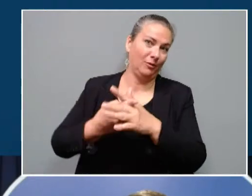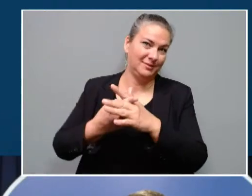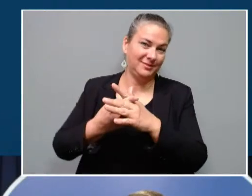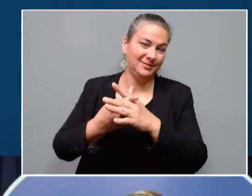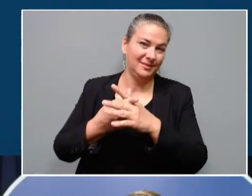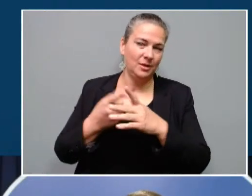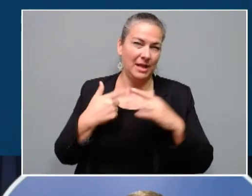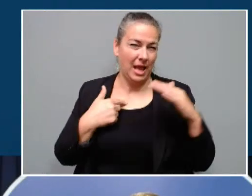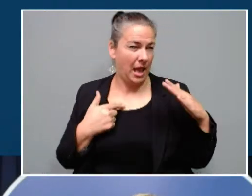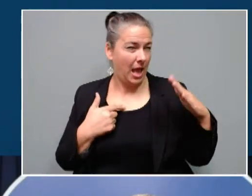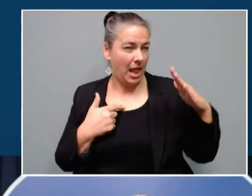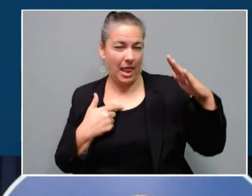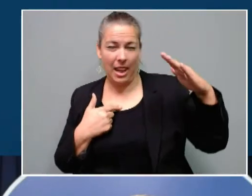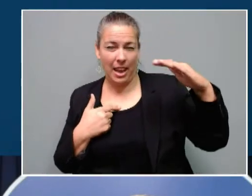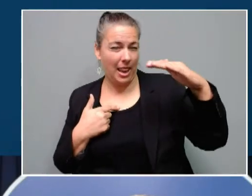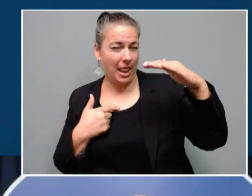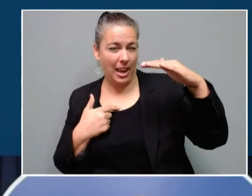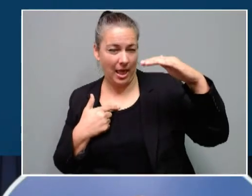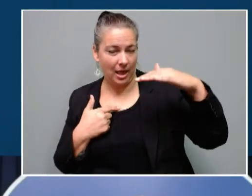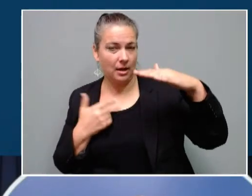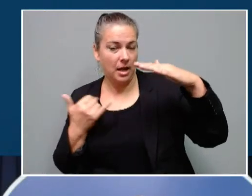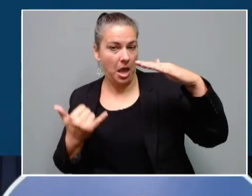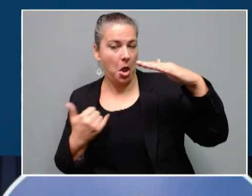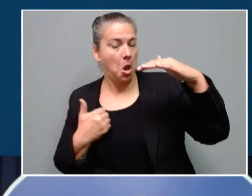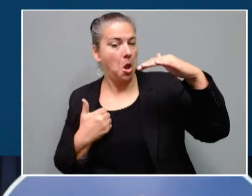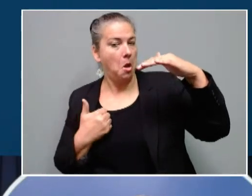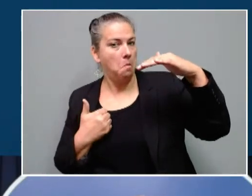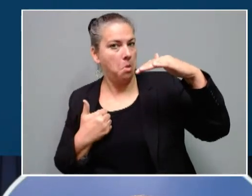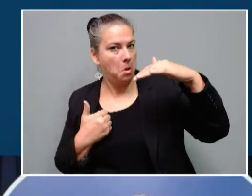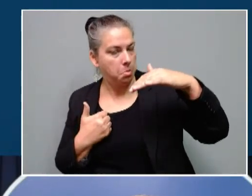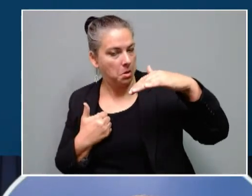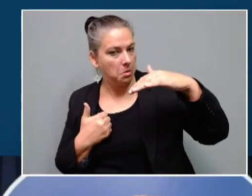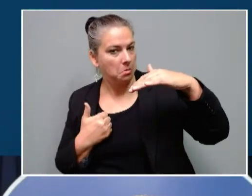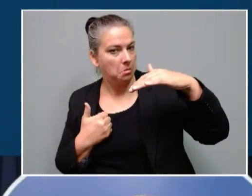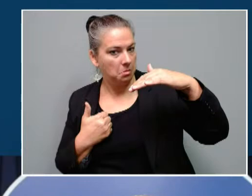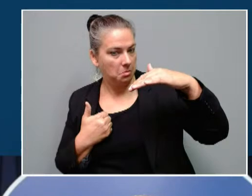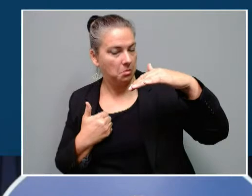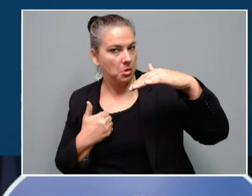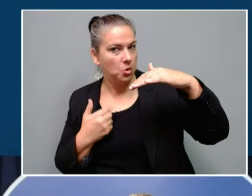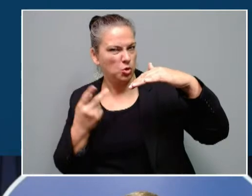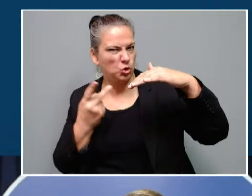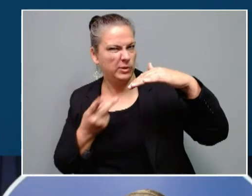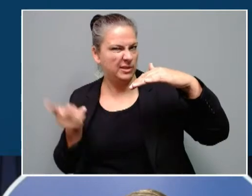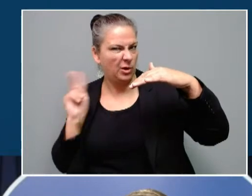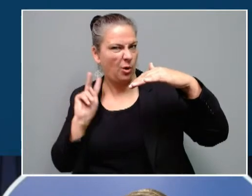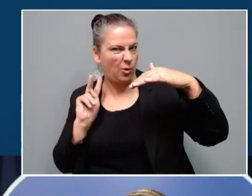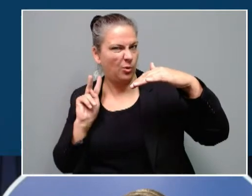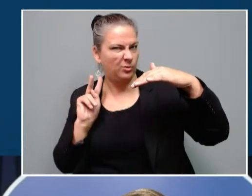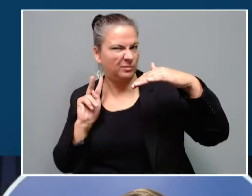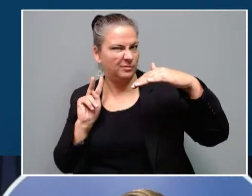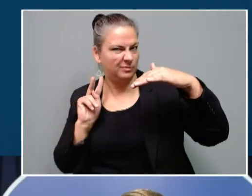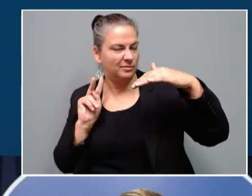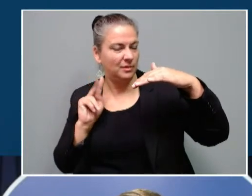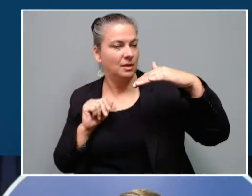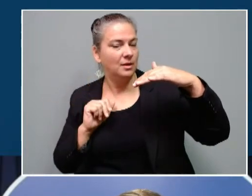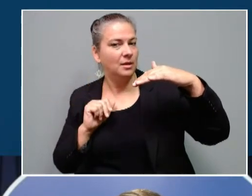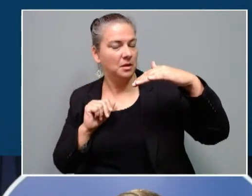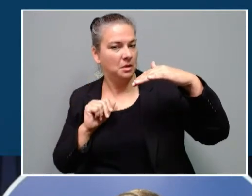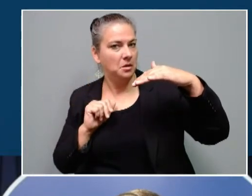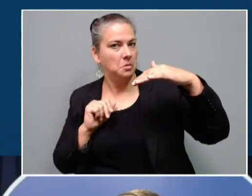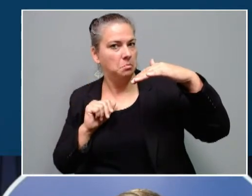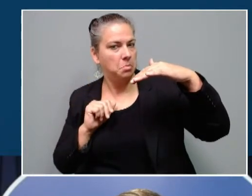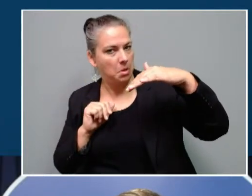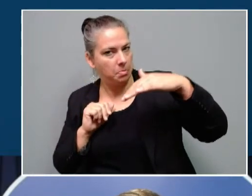decrease now at a case rate from the last 2 weeks below the highs that